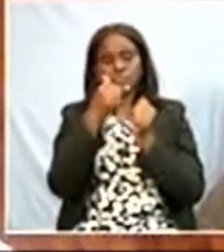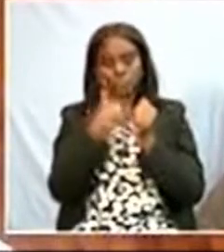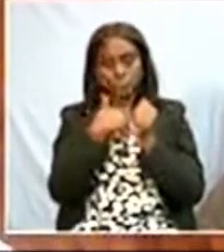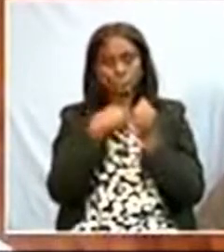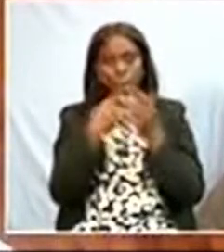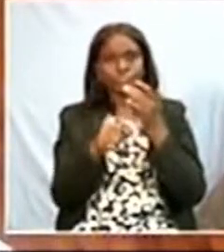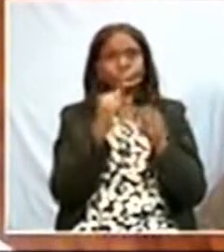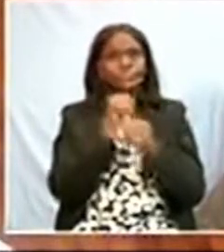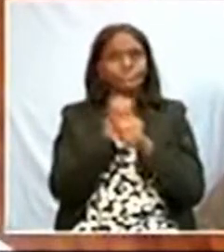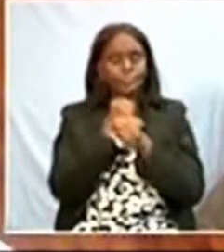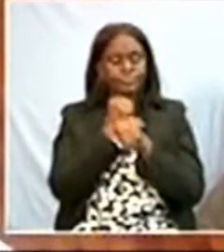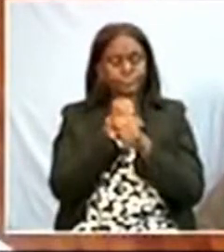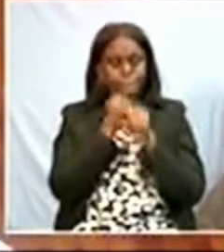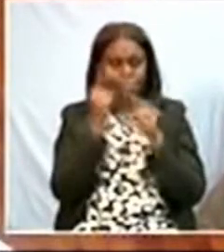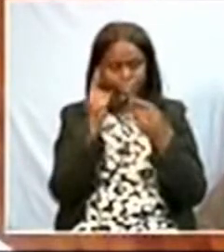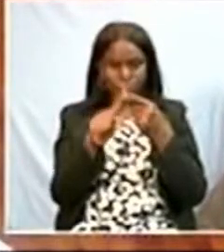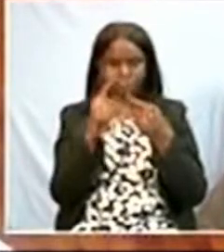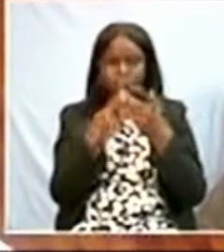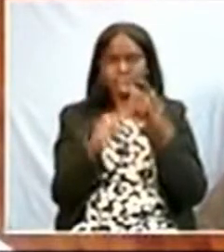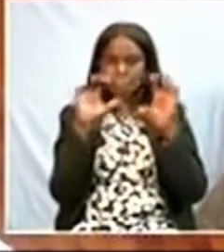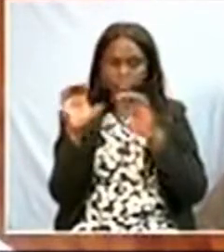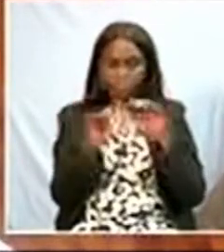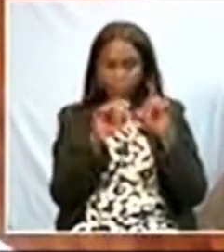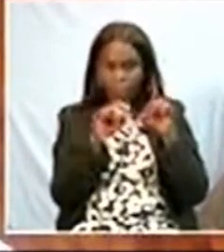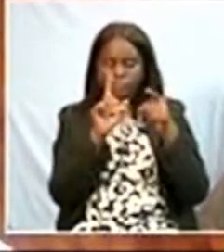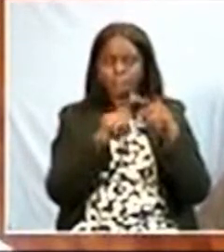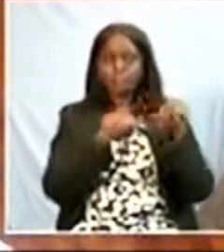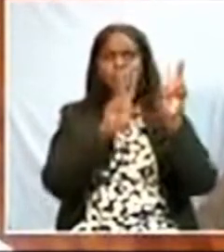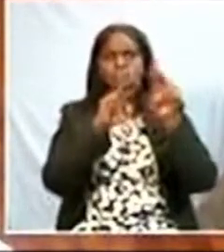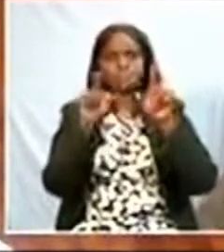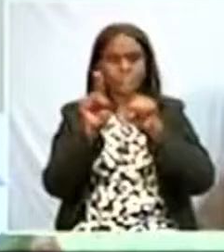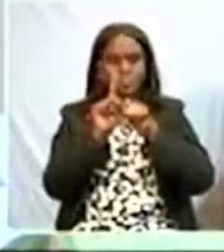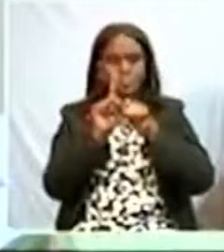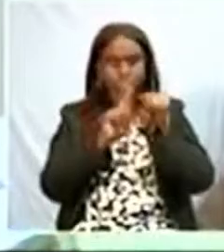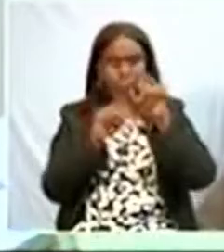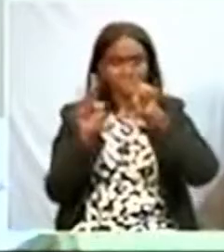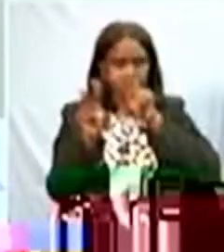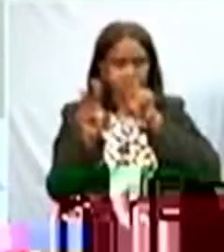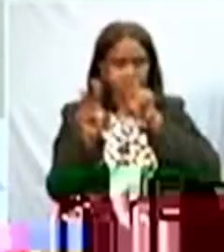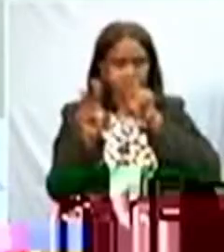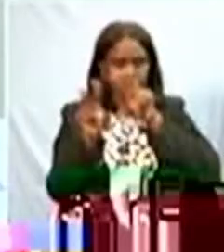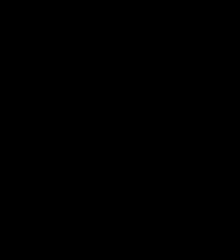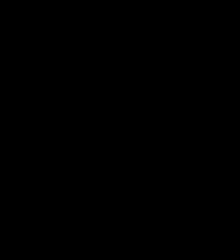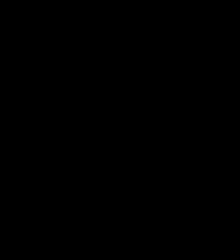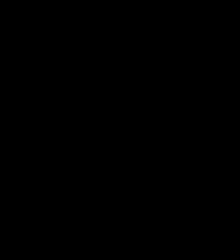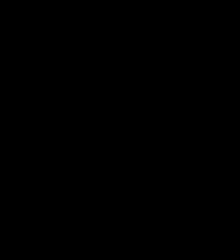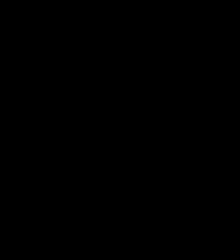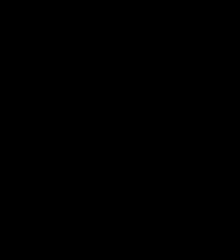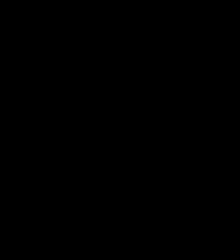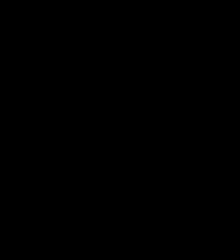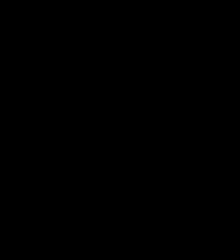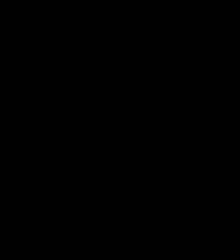been employed just to do that, to monitor and supervise.